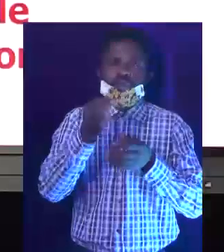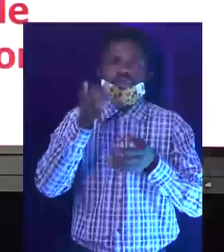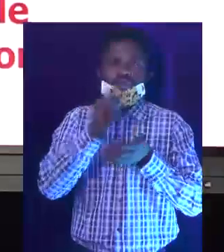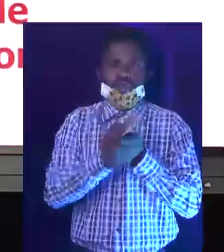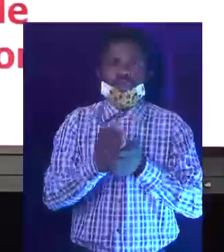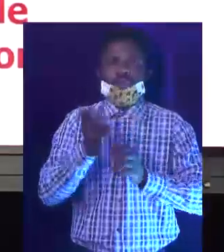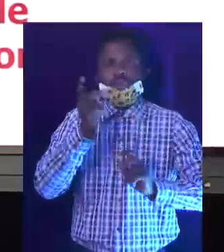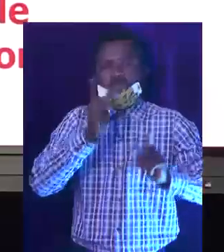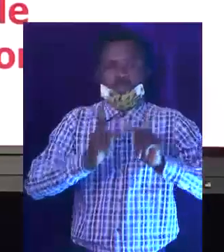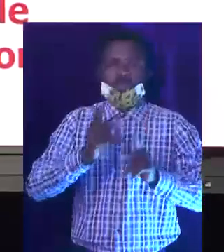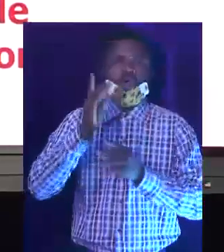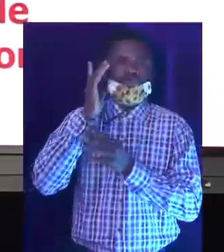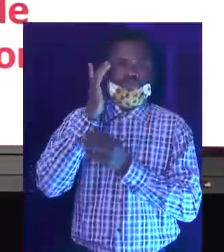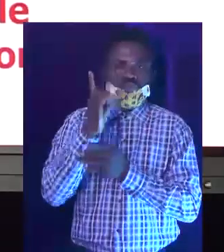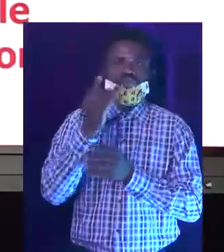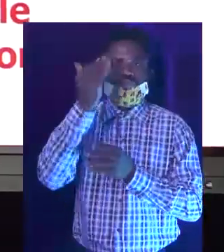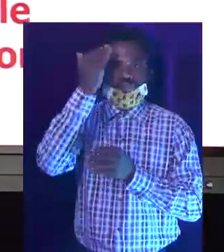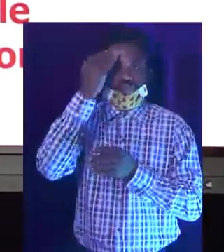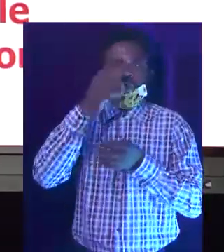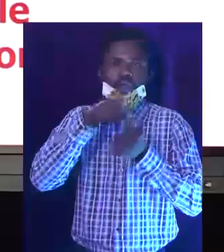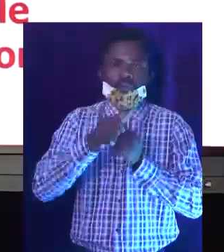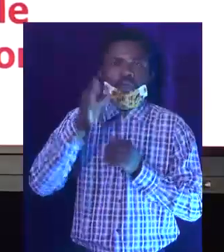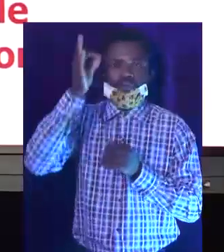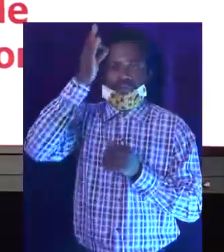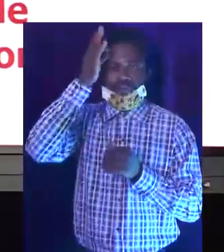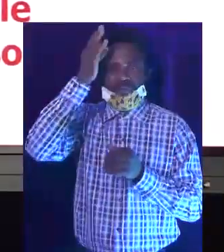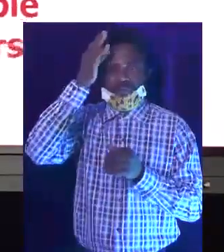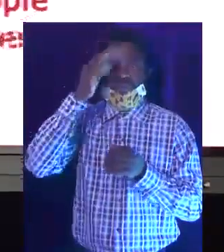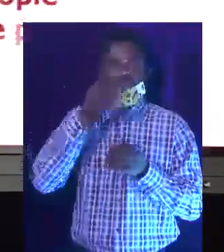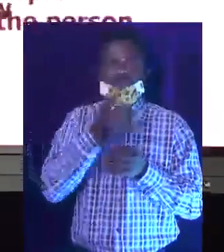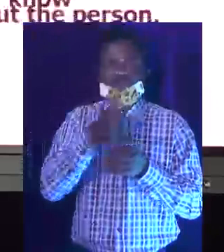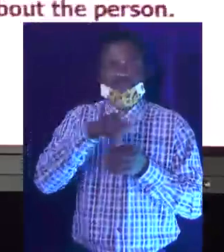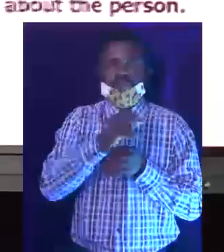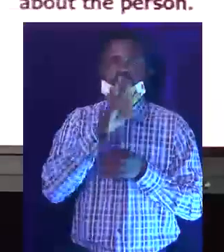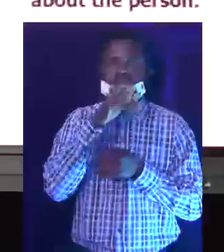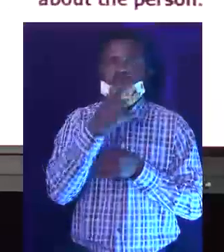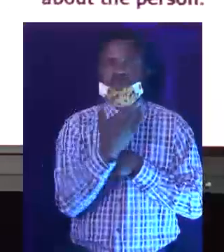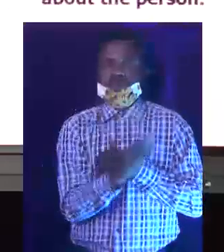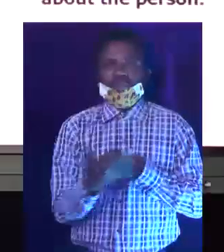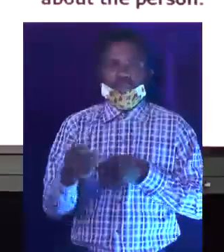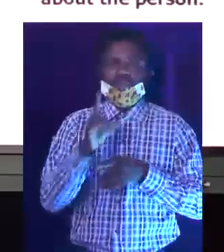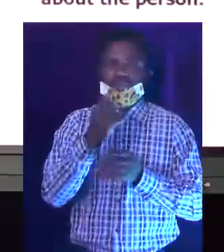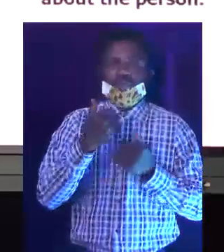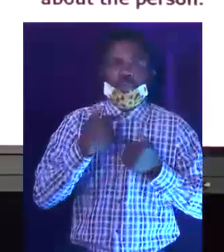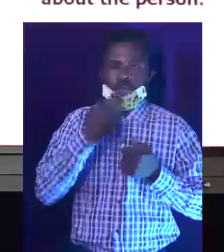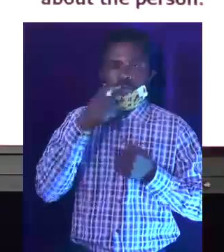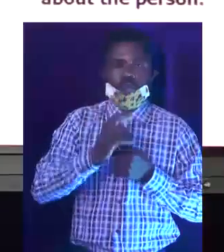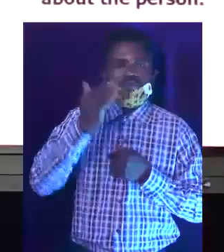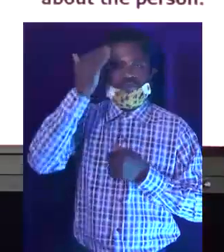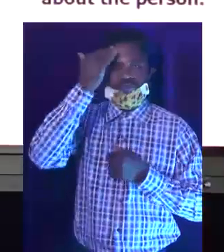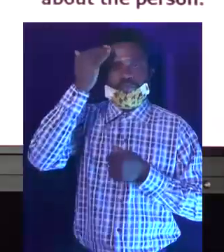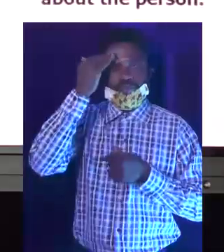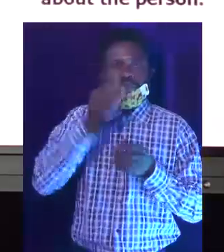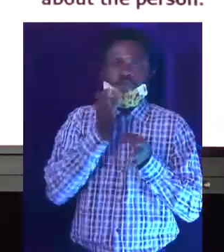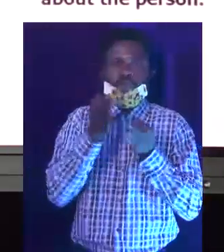that people should know about Auntie Fumi. Those are the things you have to keep in mind when you